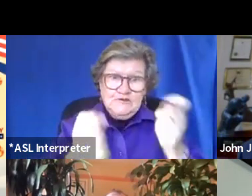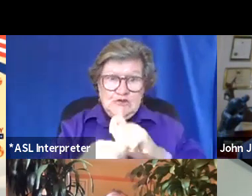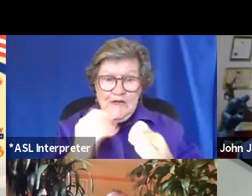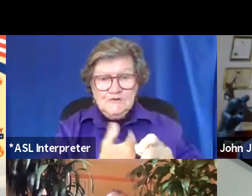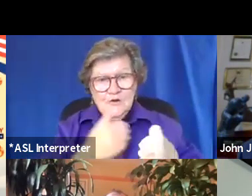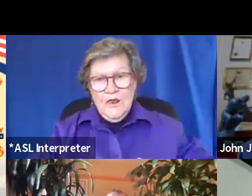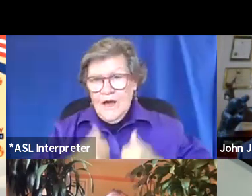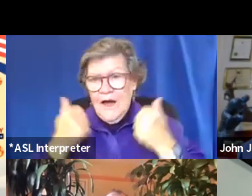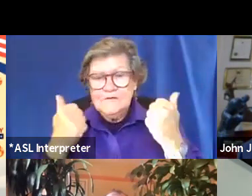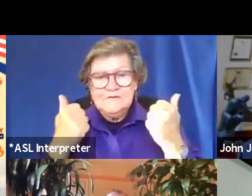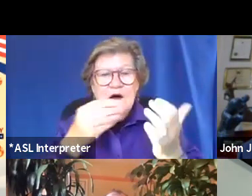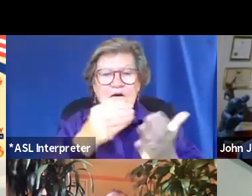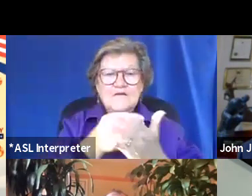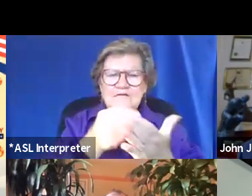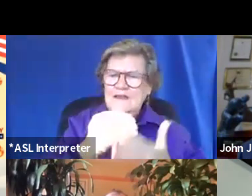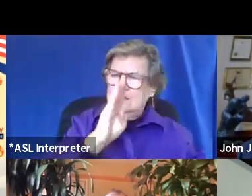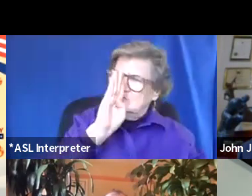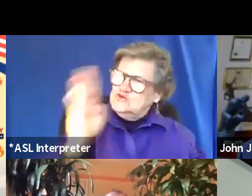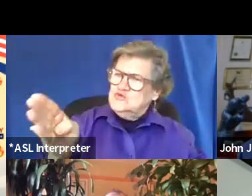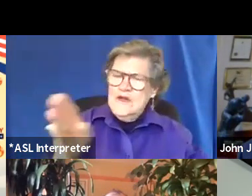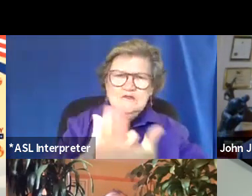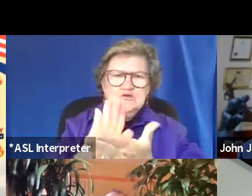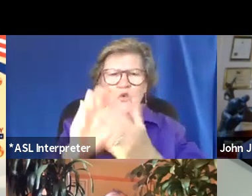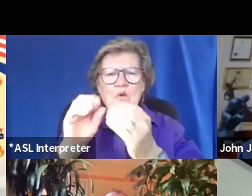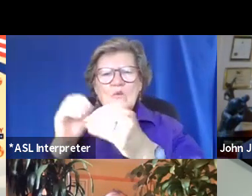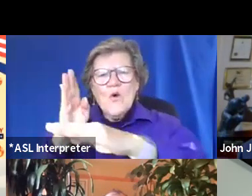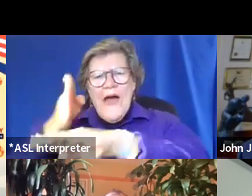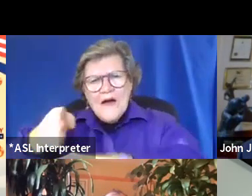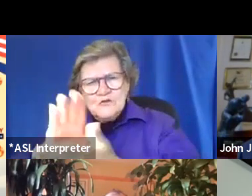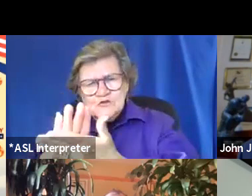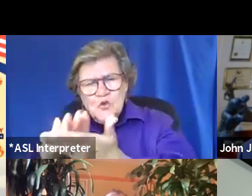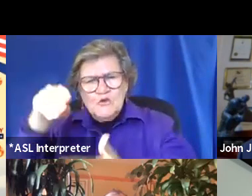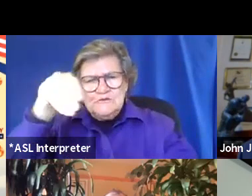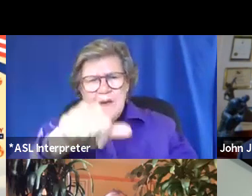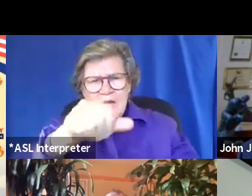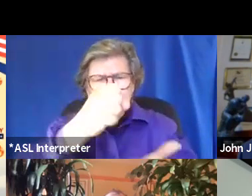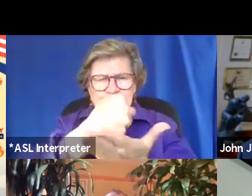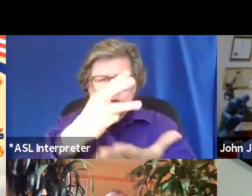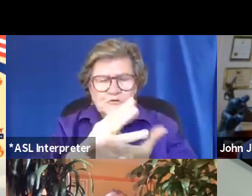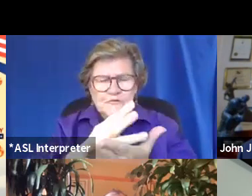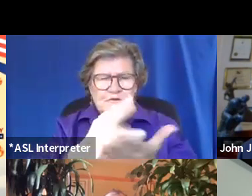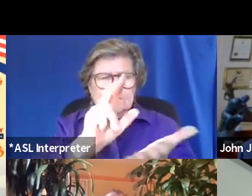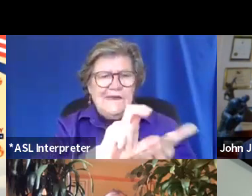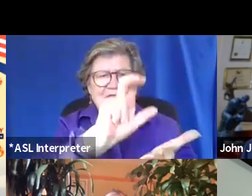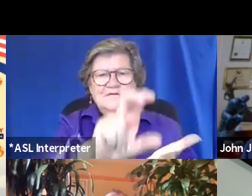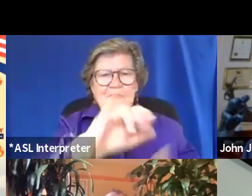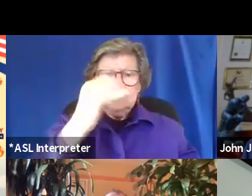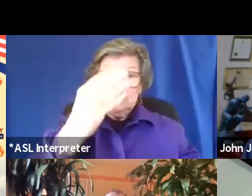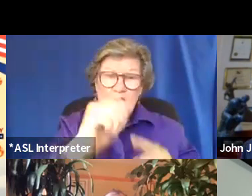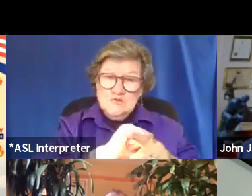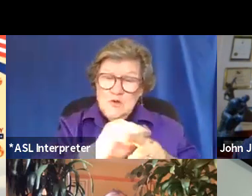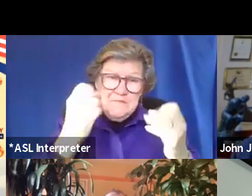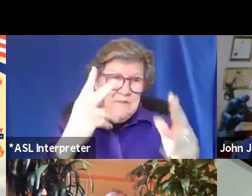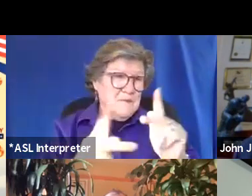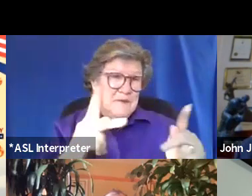funding straight to schools so we can pay for more after schools, more social workers, investing in job training. Folks have lost their work during